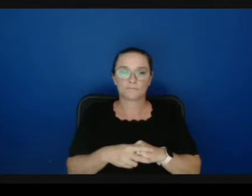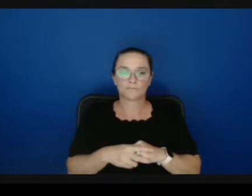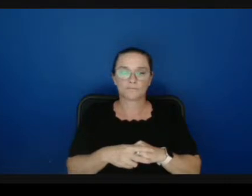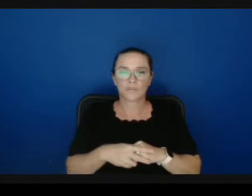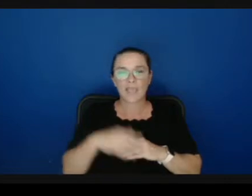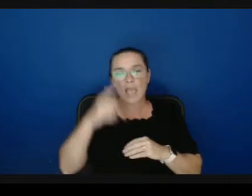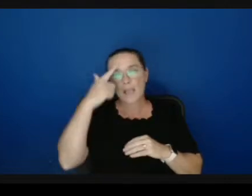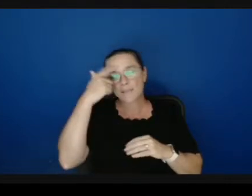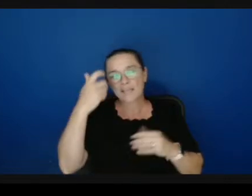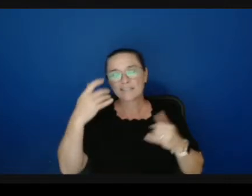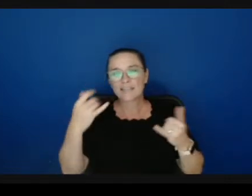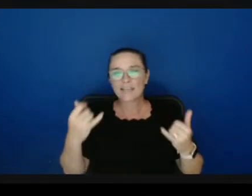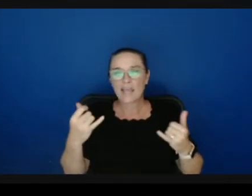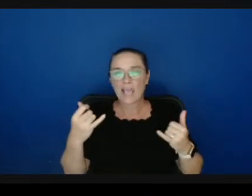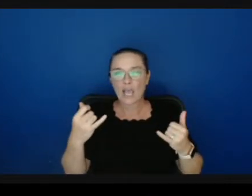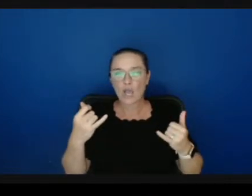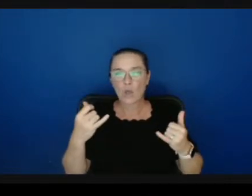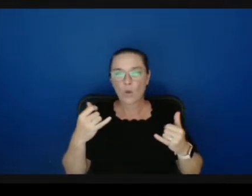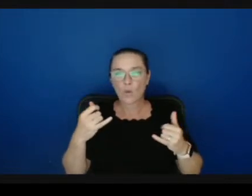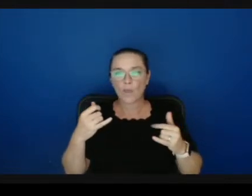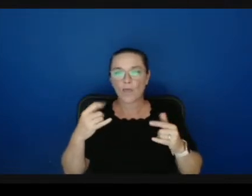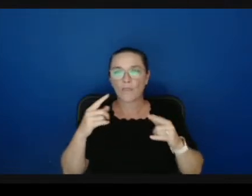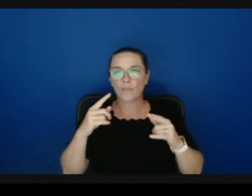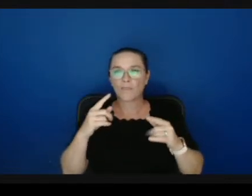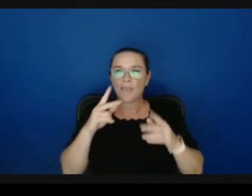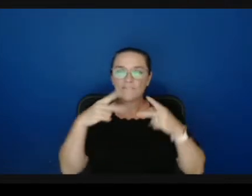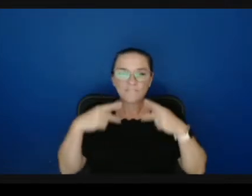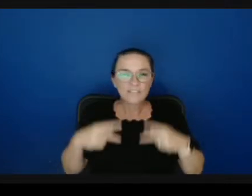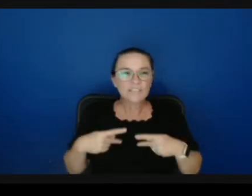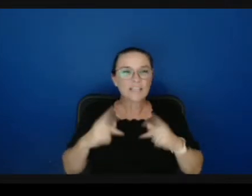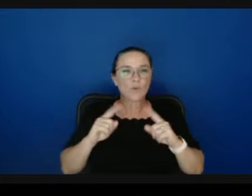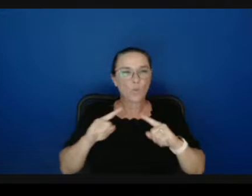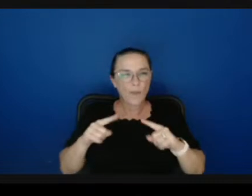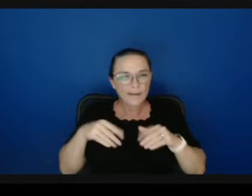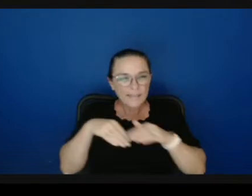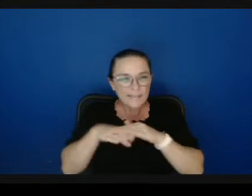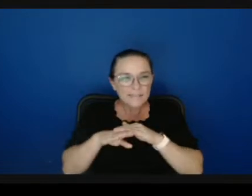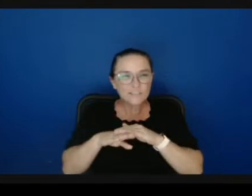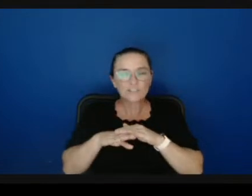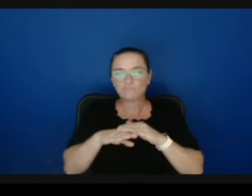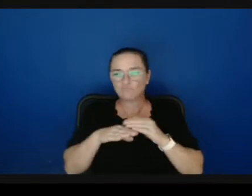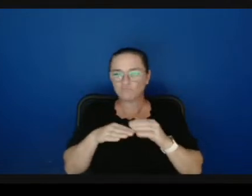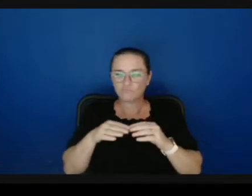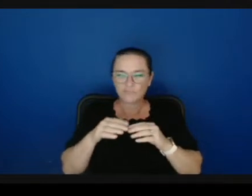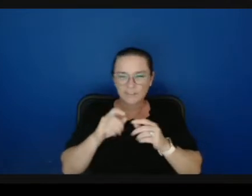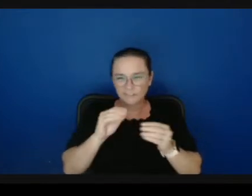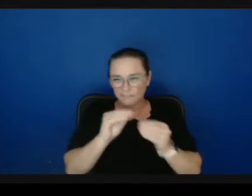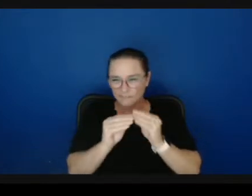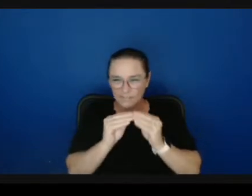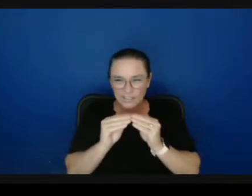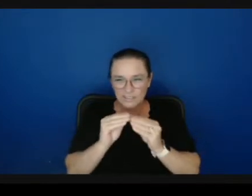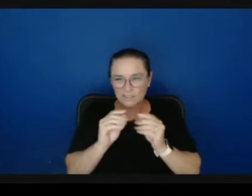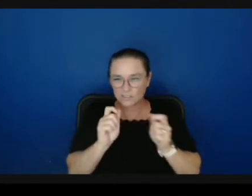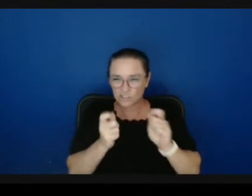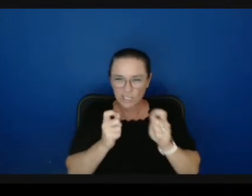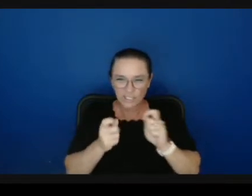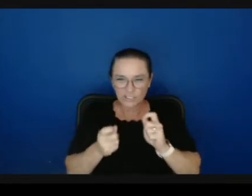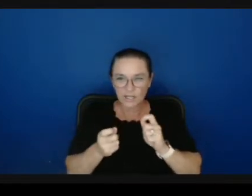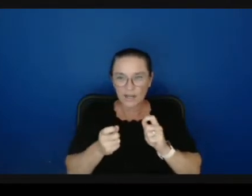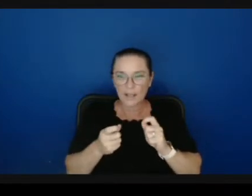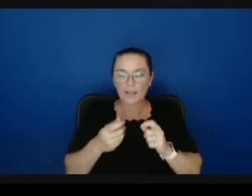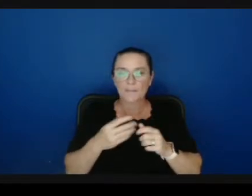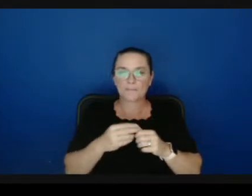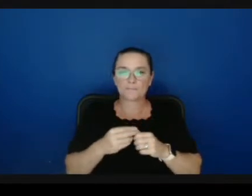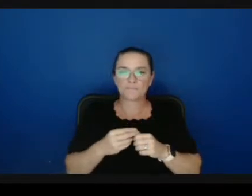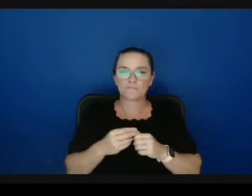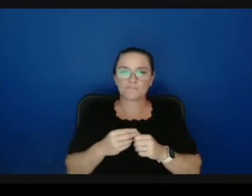because they've now said they've had to go physically into that vault and recalibrate this thing, I do wonder if they maybe opened the vault earlier, or